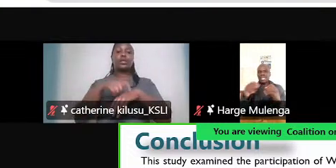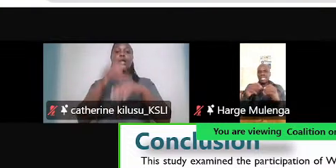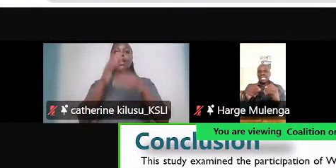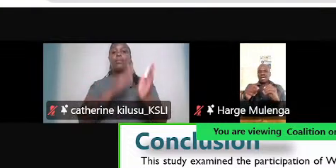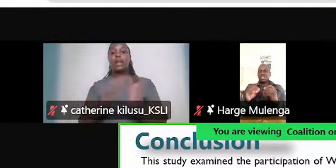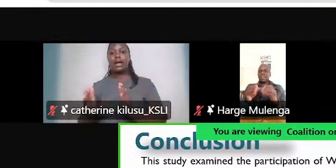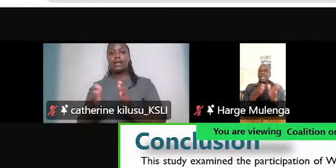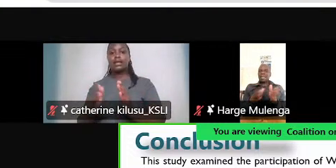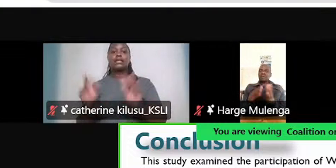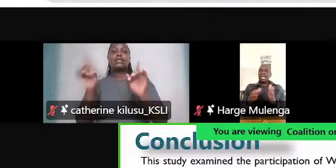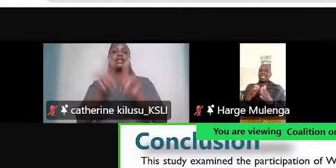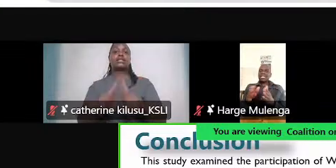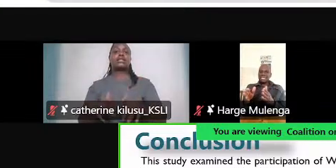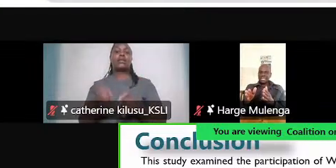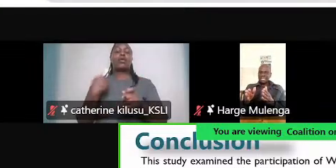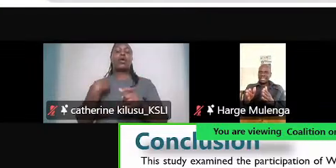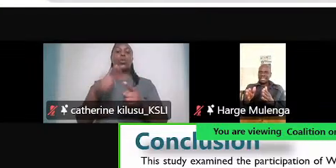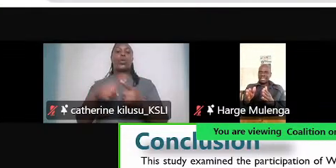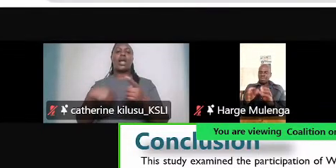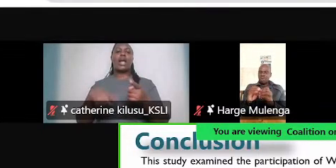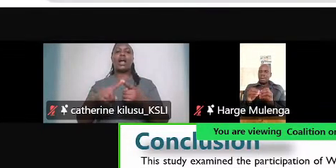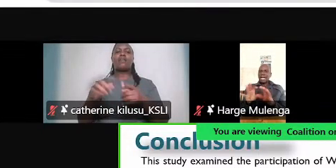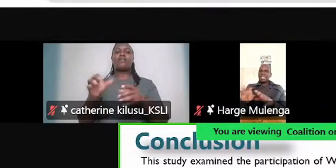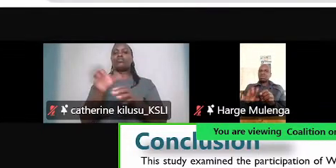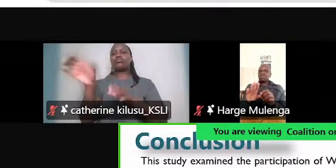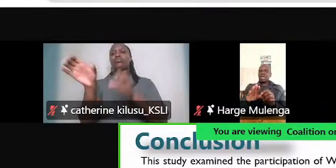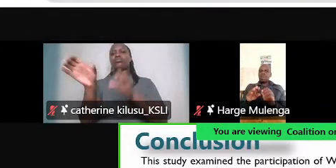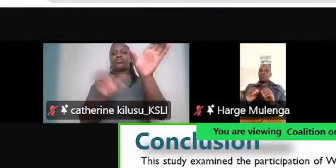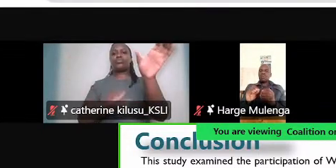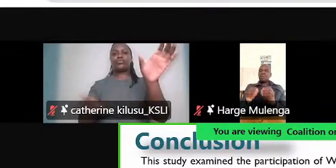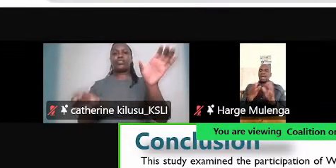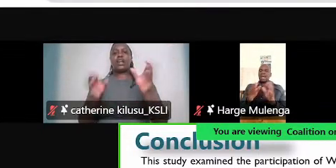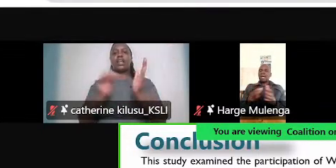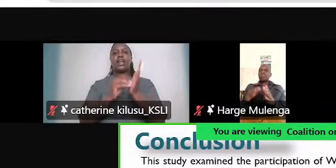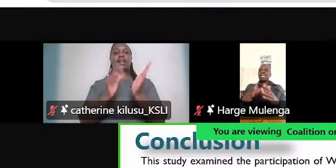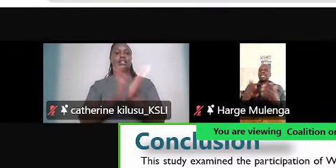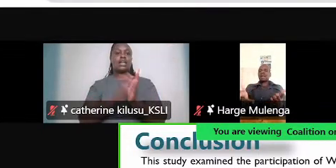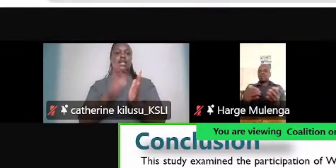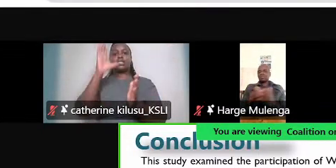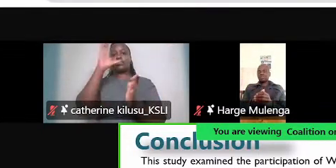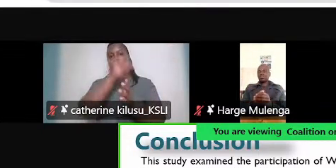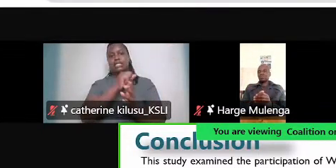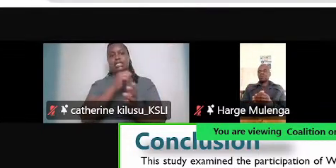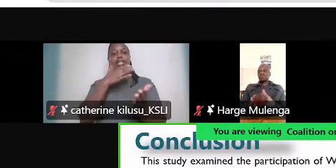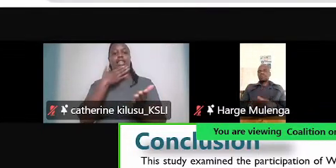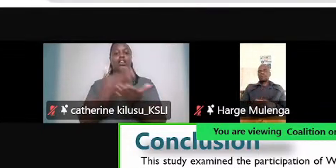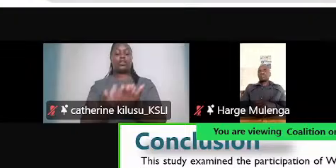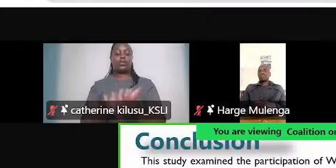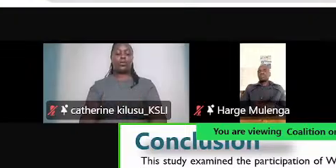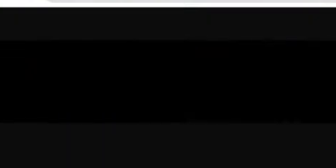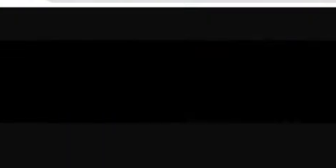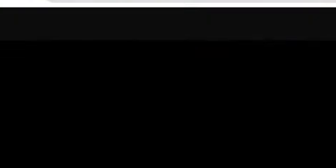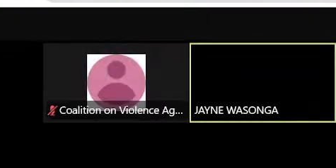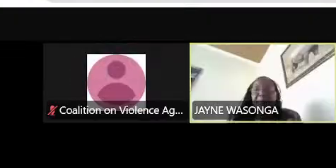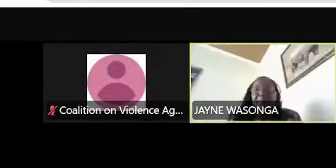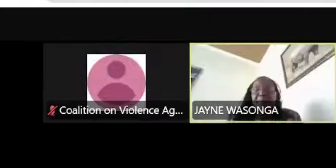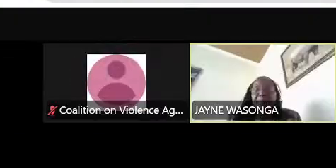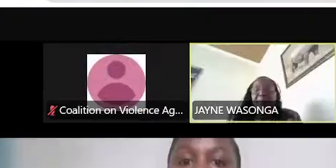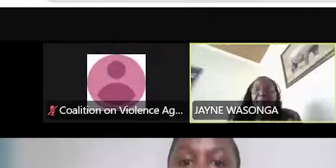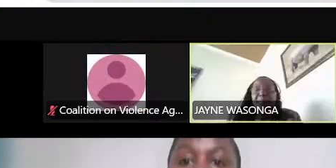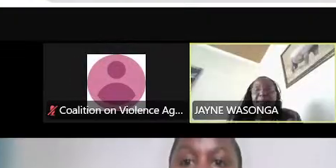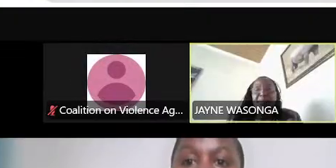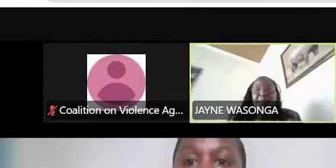disaggregated data is missing. I thank you. Interviewees. We interview